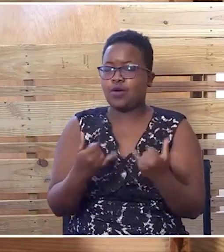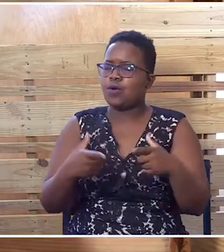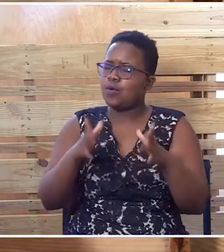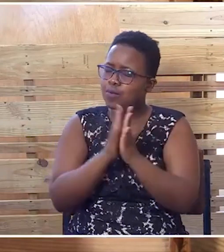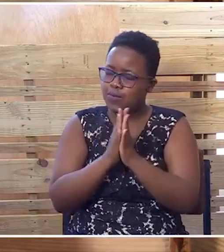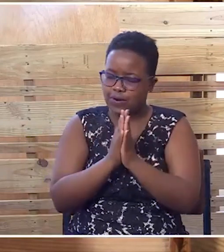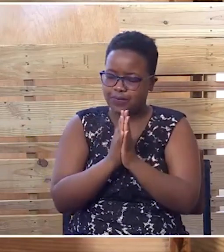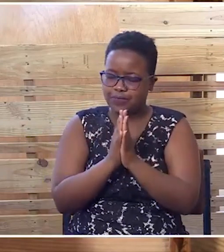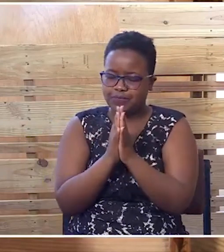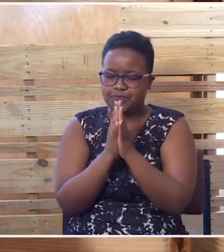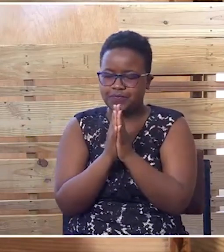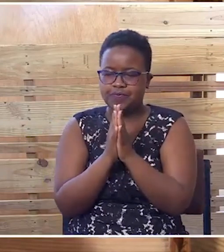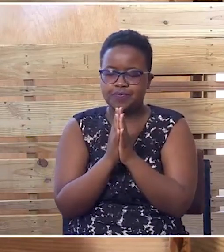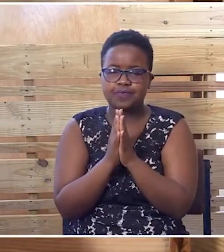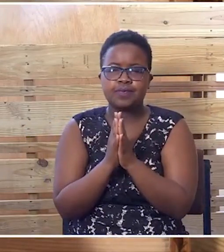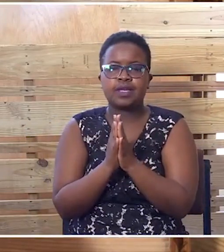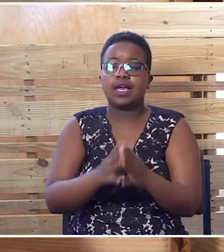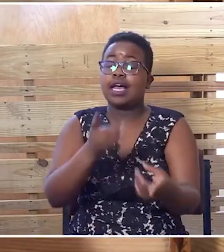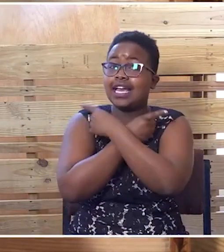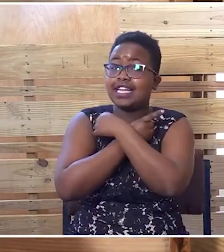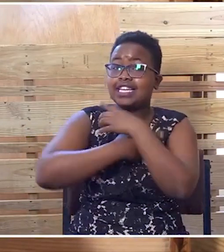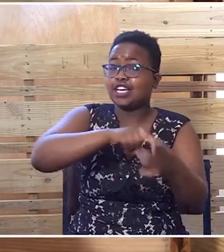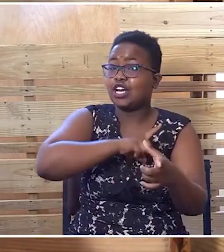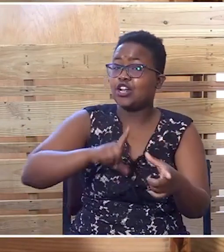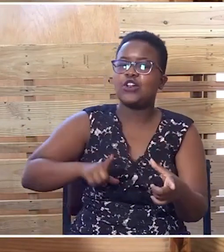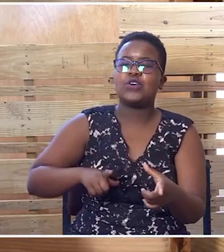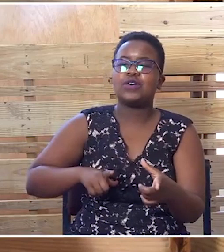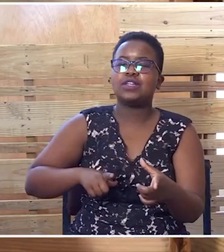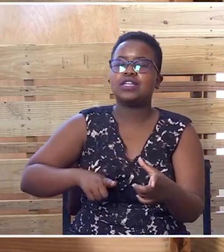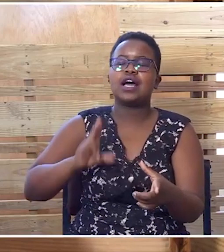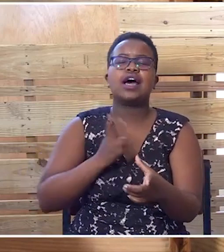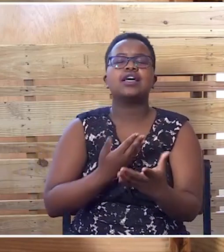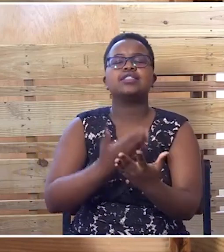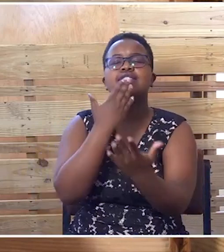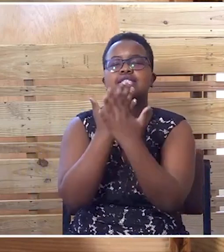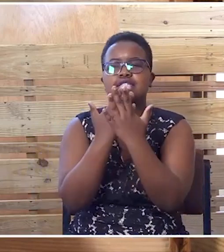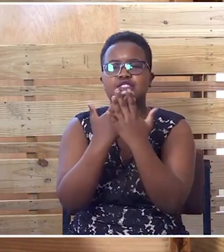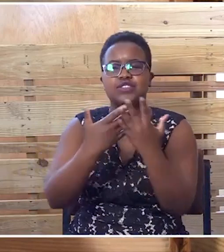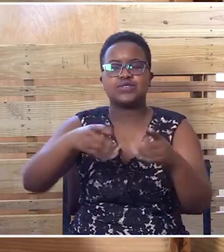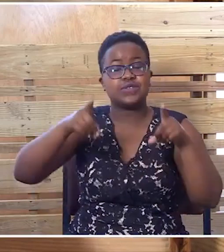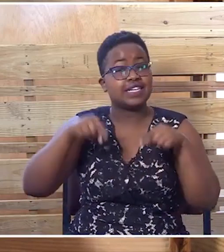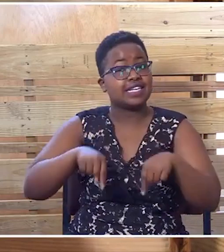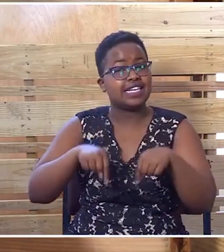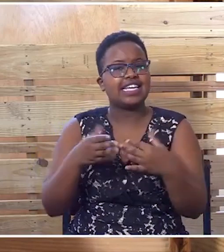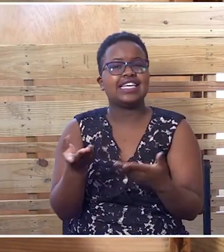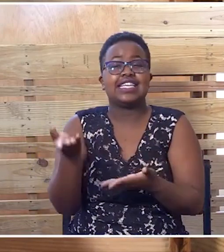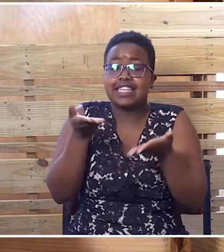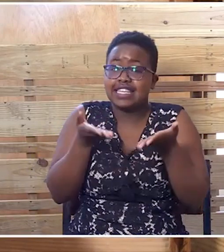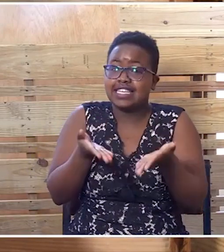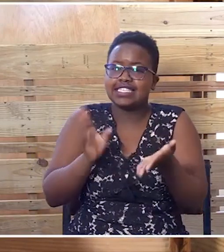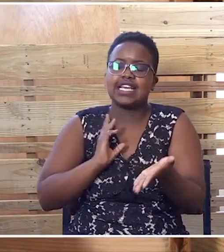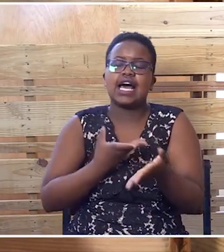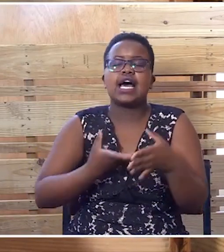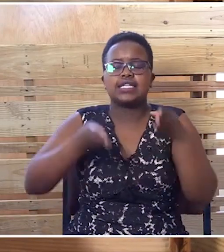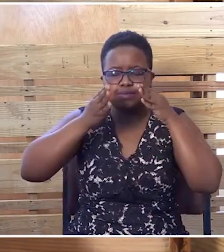So let us pray. Dear God, we thank you this day and thank you for the blessings